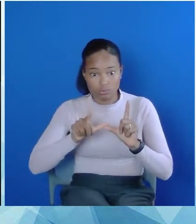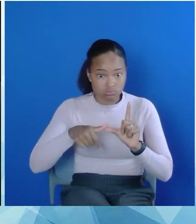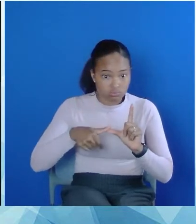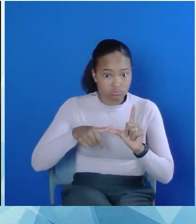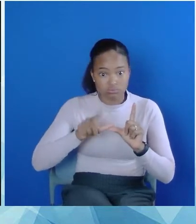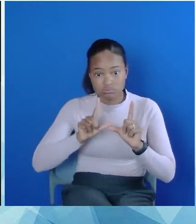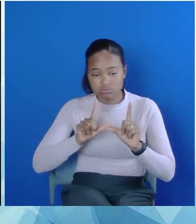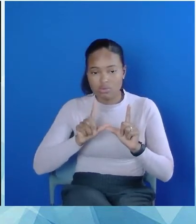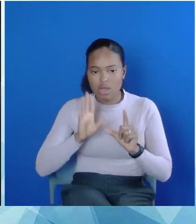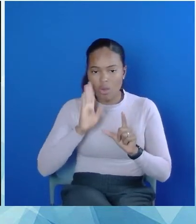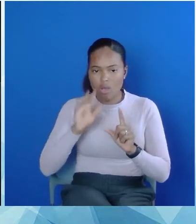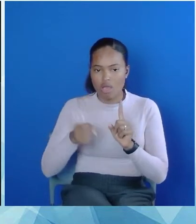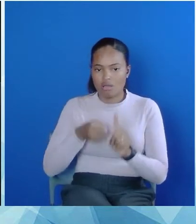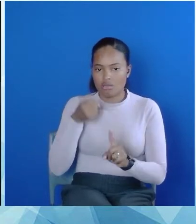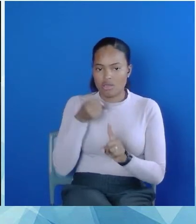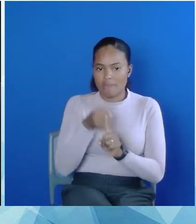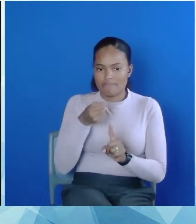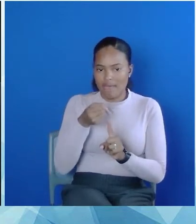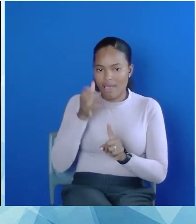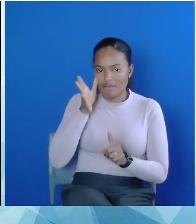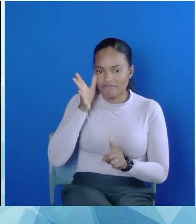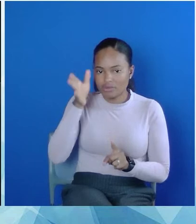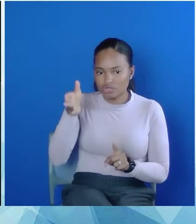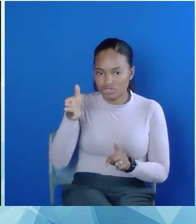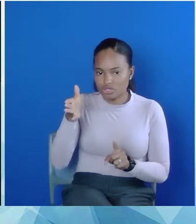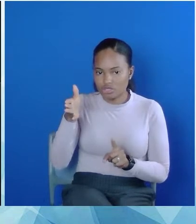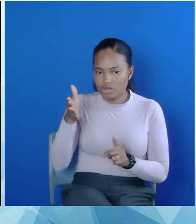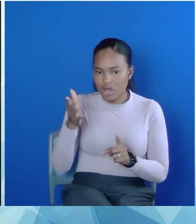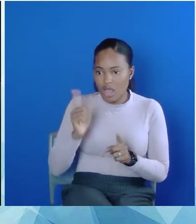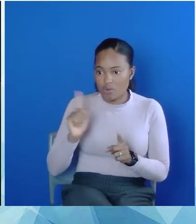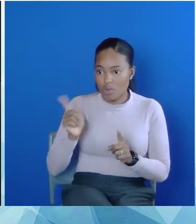future and the direction that we go.